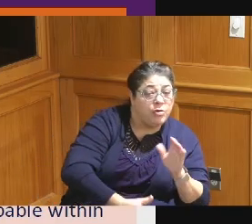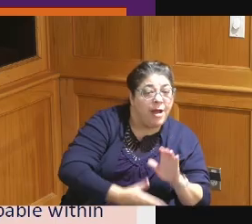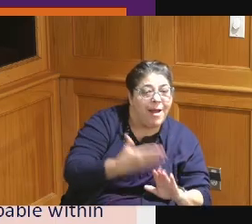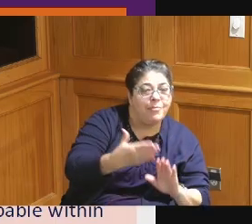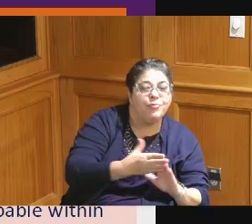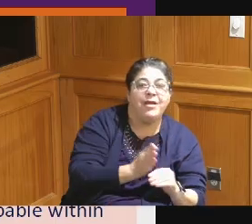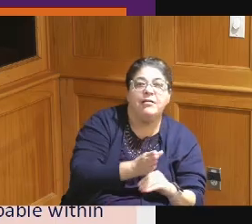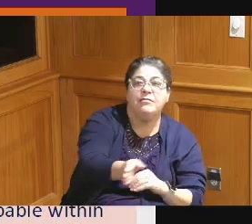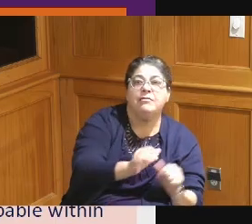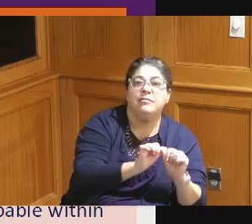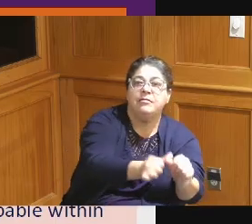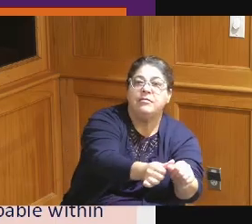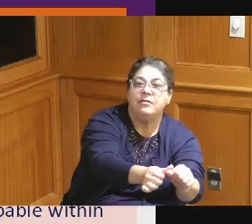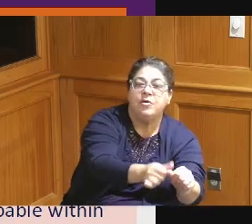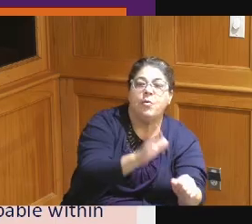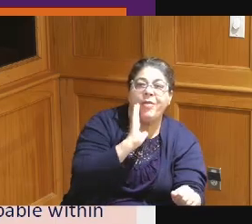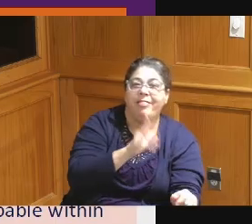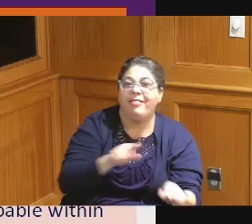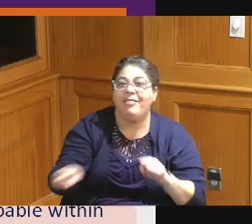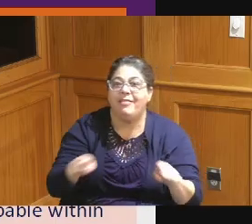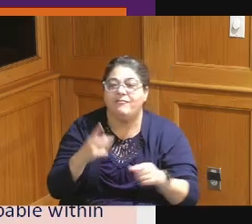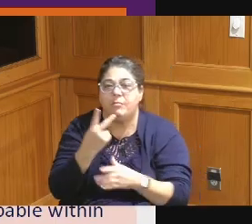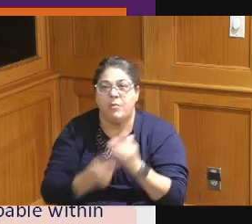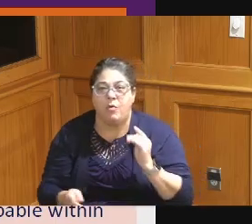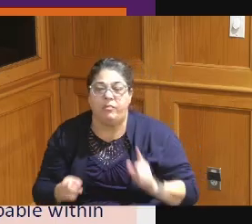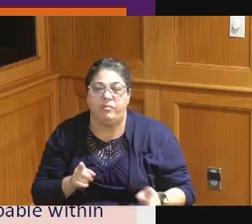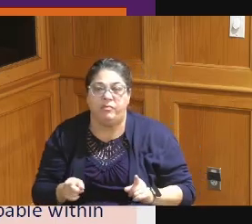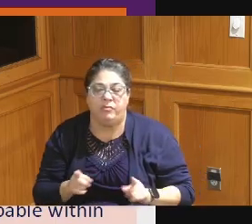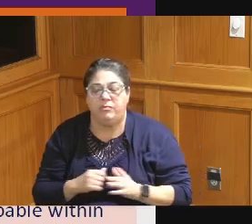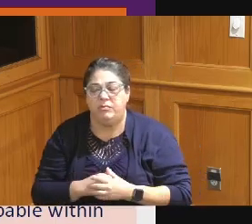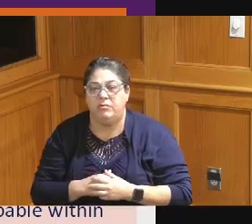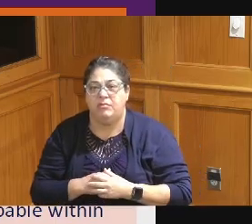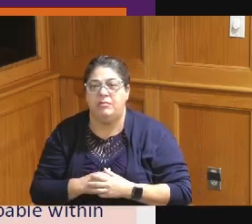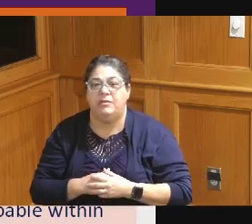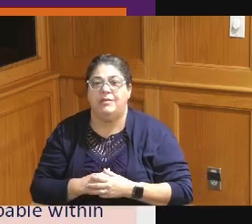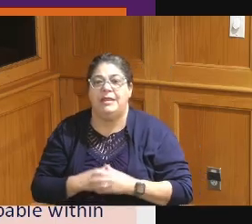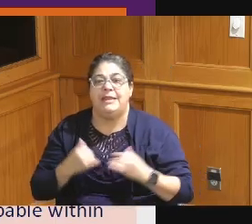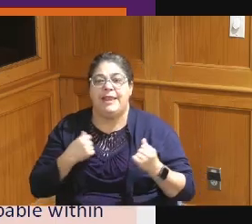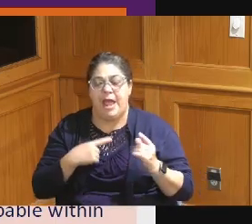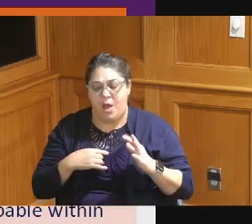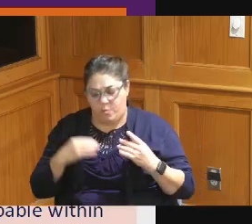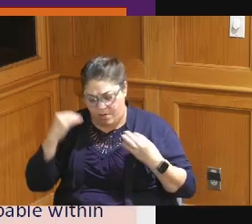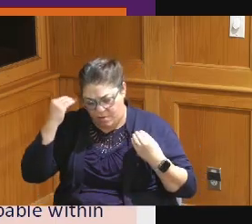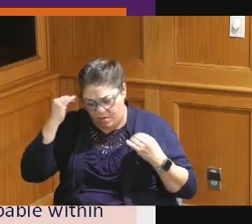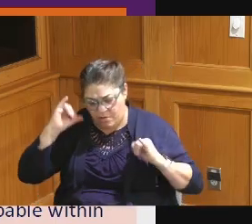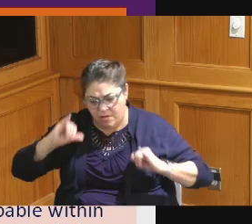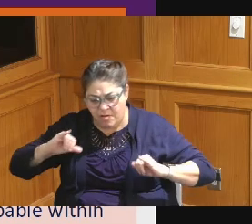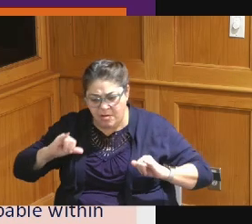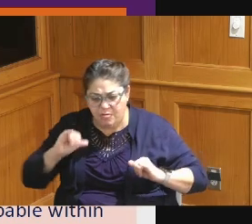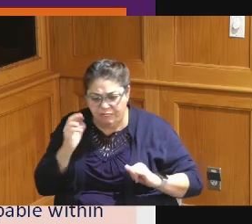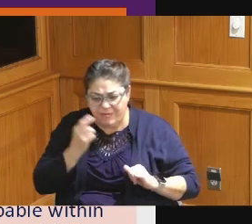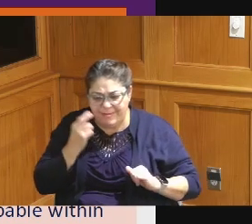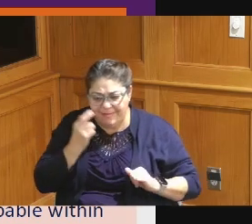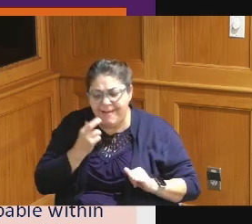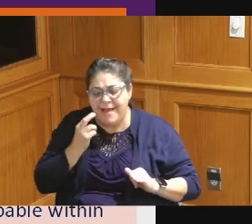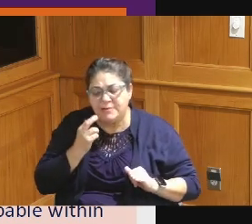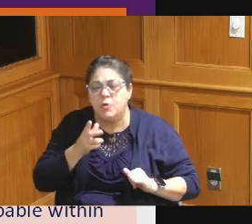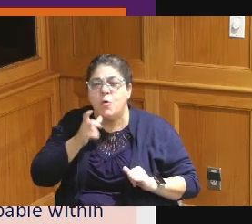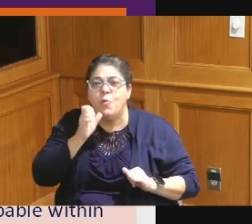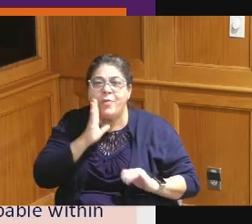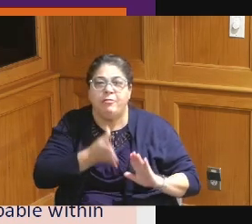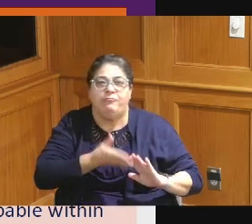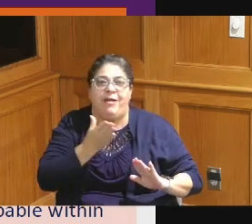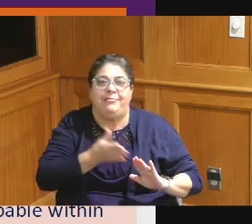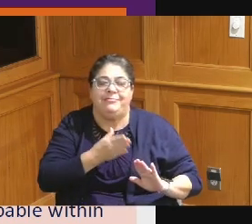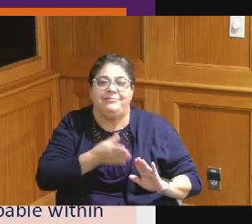this. And that's something that I think is now very clear and top of mind to the folks we're talking to. And we've been able to